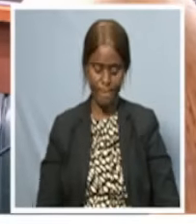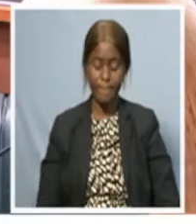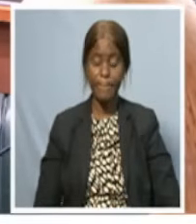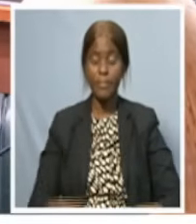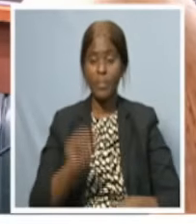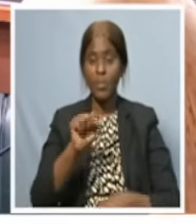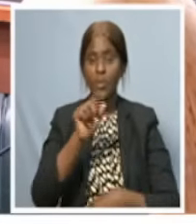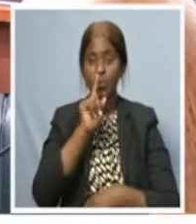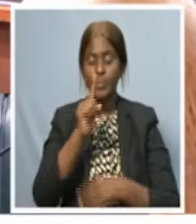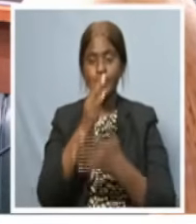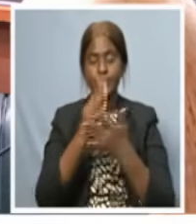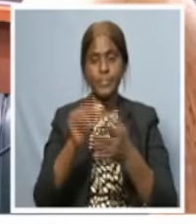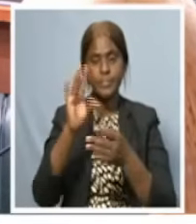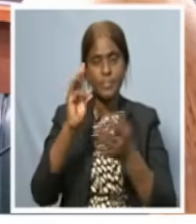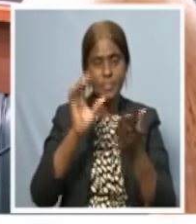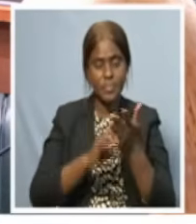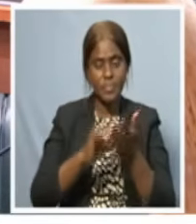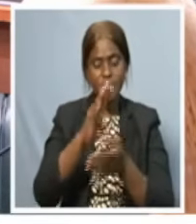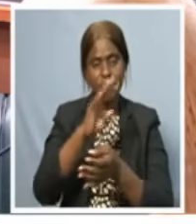In those